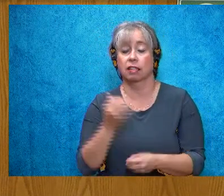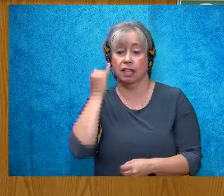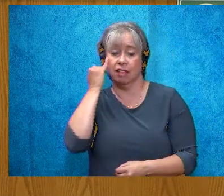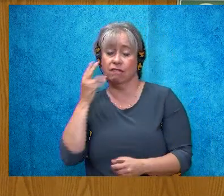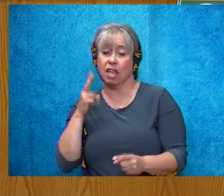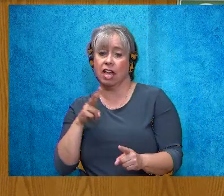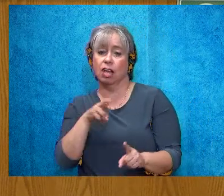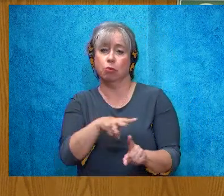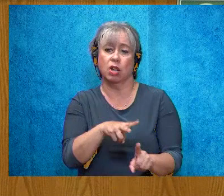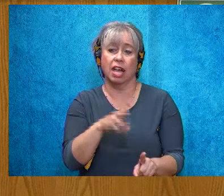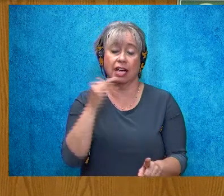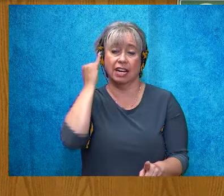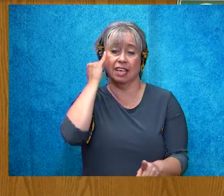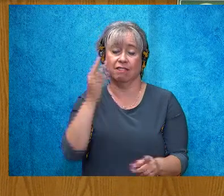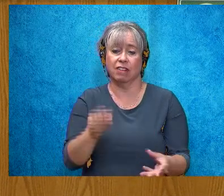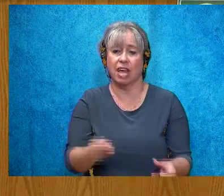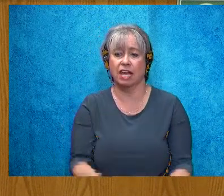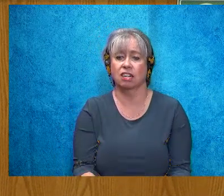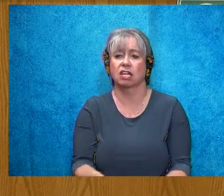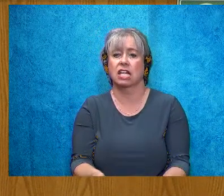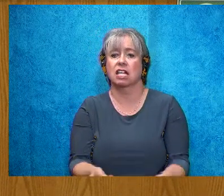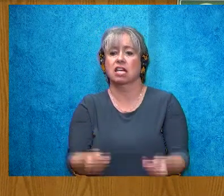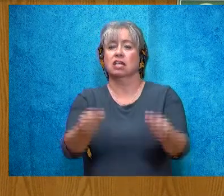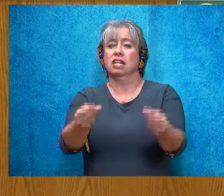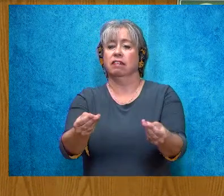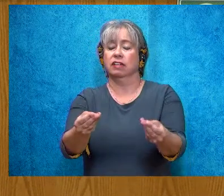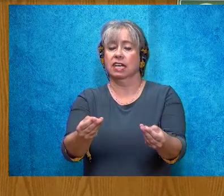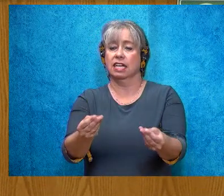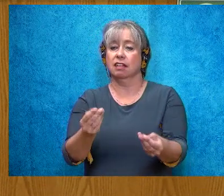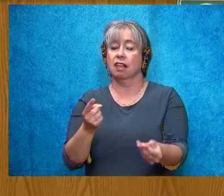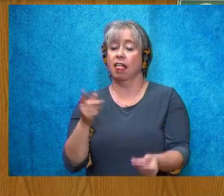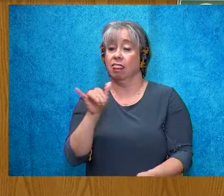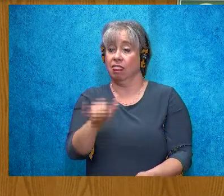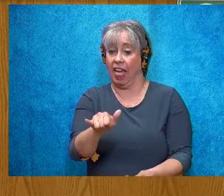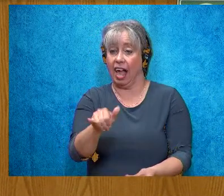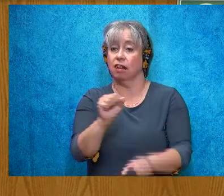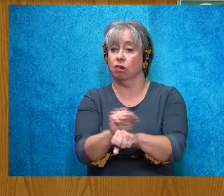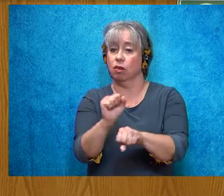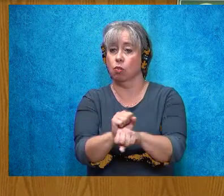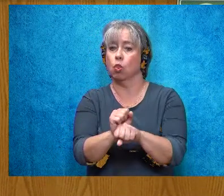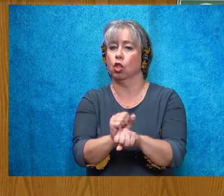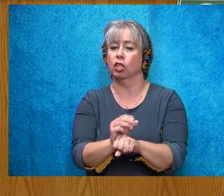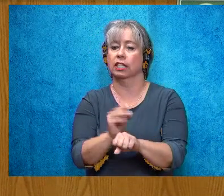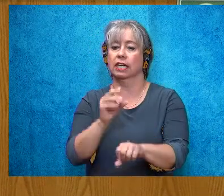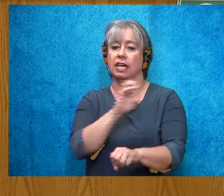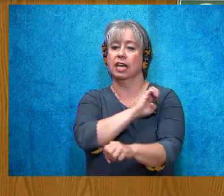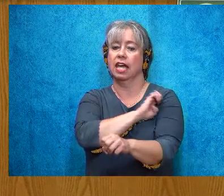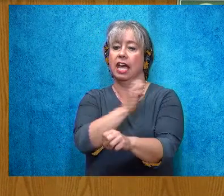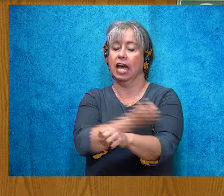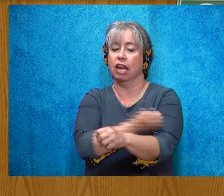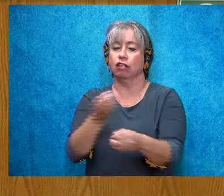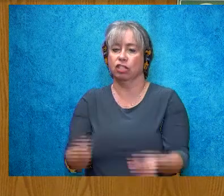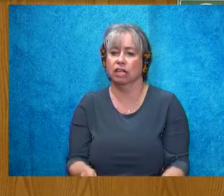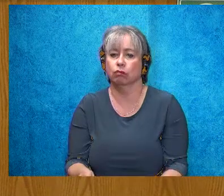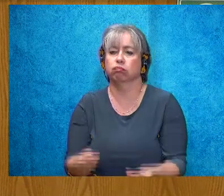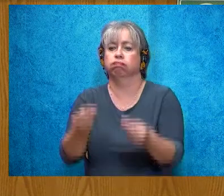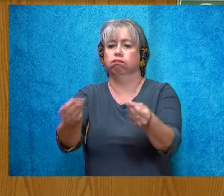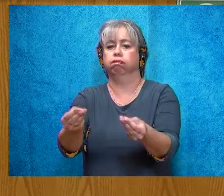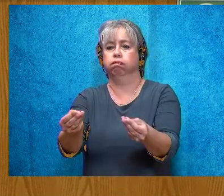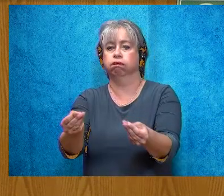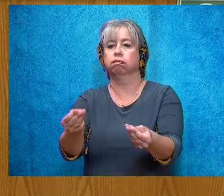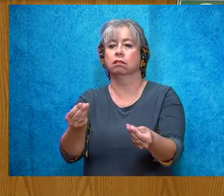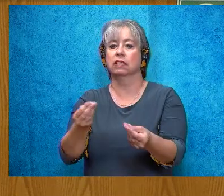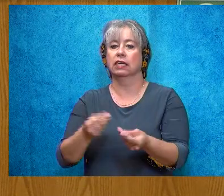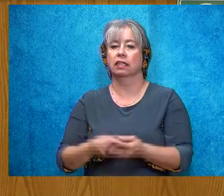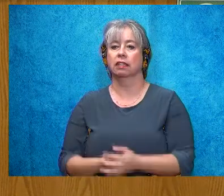example, if I lift it up. So I just did work on this book. I put energy into it. Now